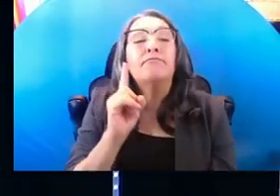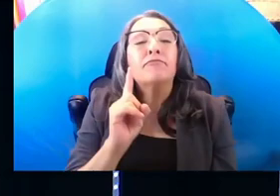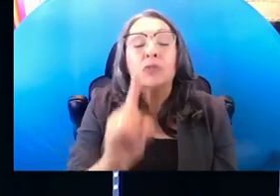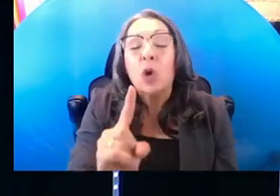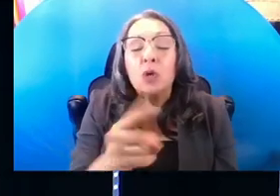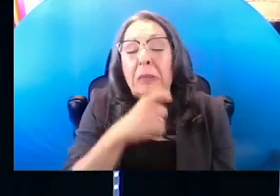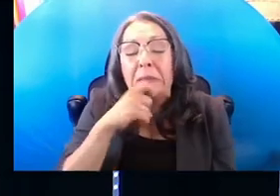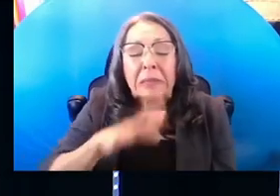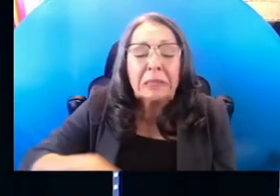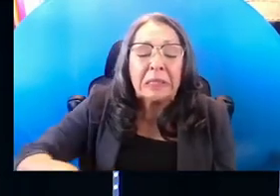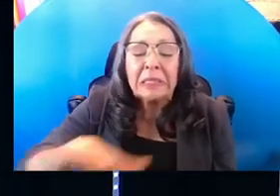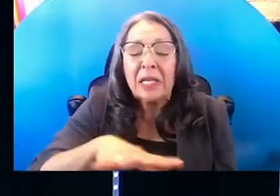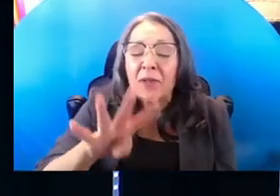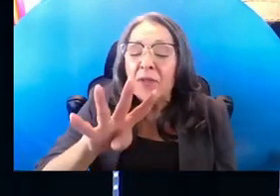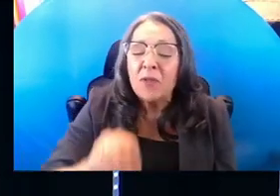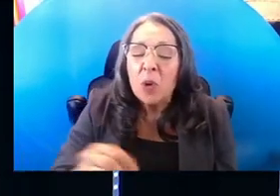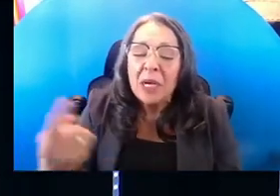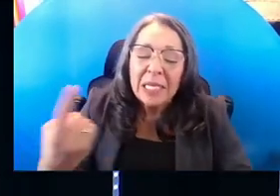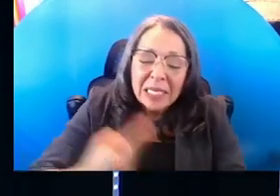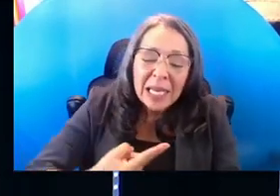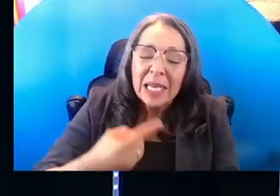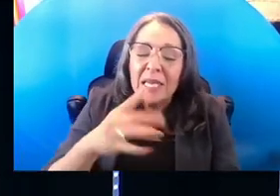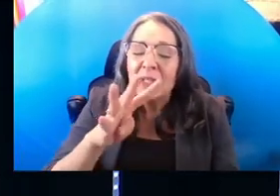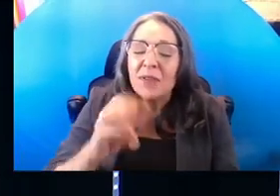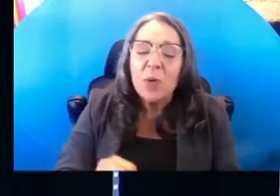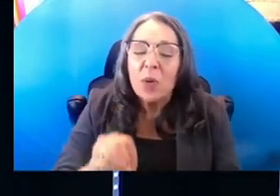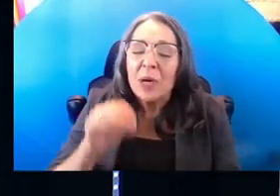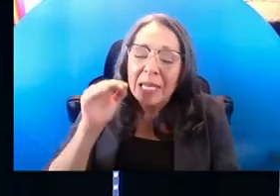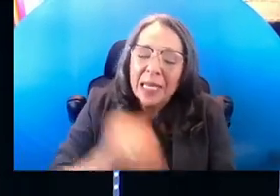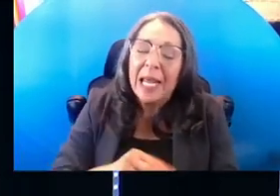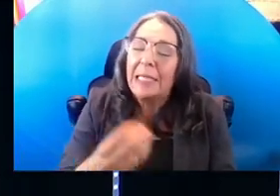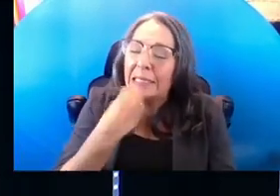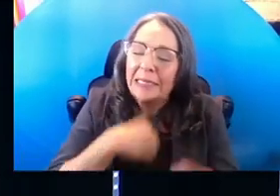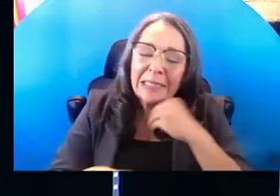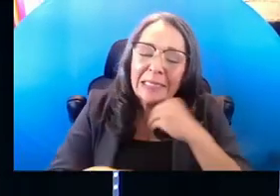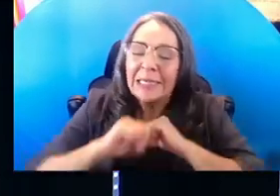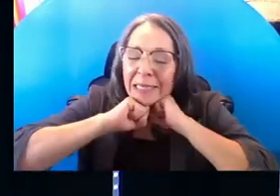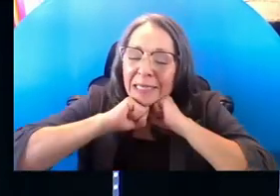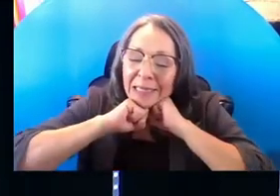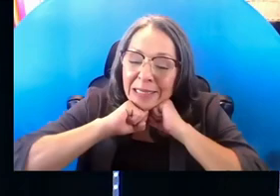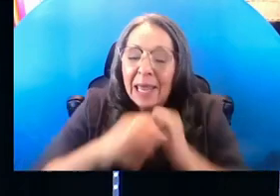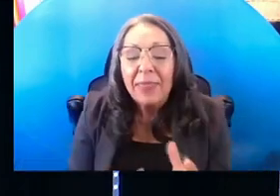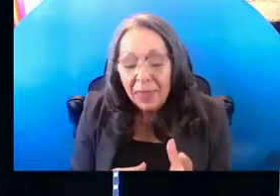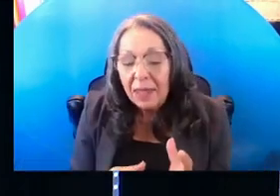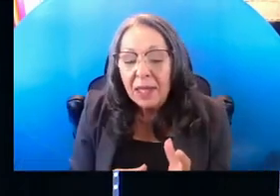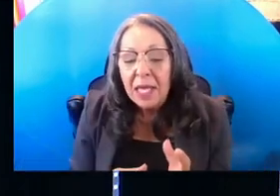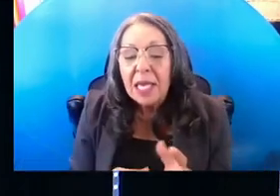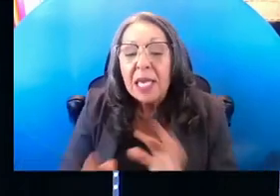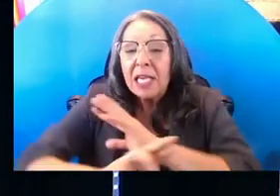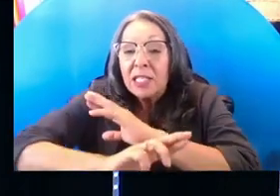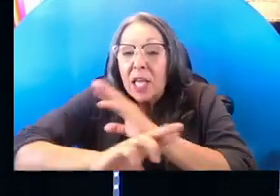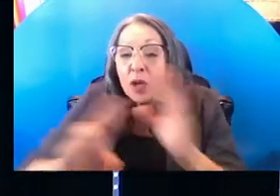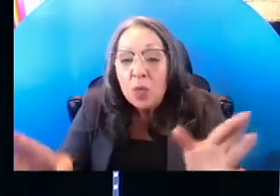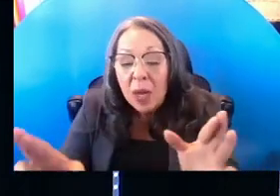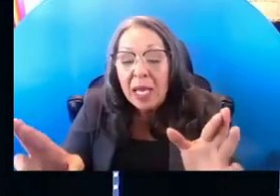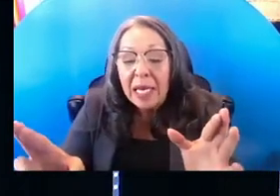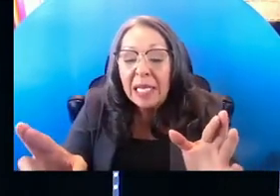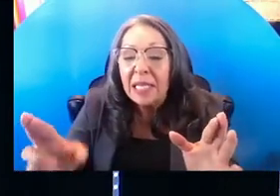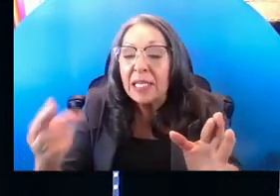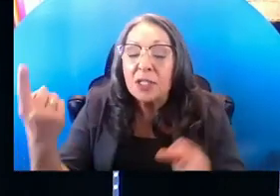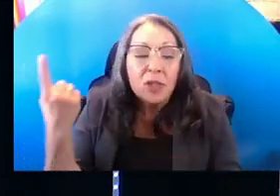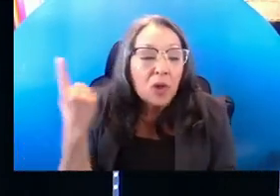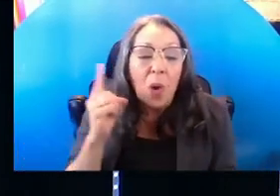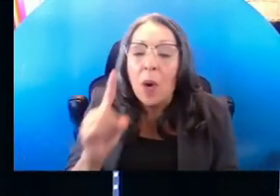and he fasts for 40 days and 40 nights. This is huge because what he's doing is he knows he's getting ready to do this ministry. He knows he's going to get out there and